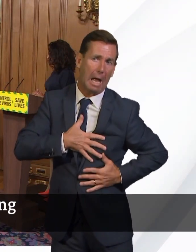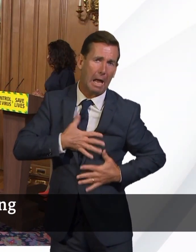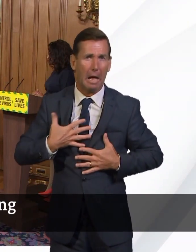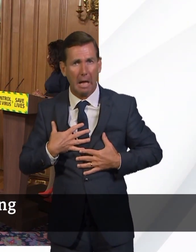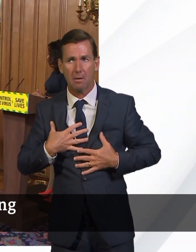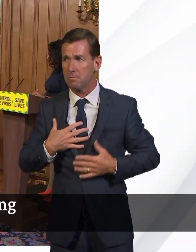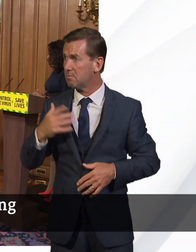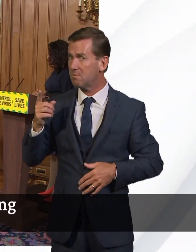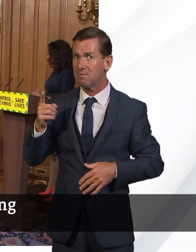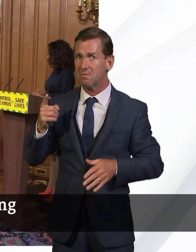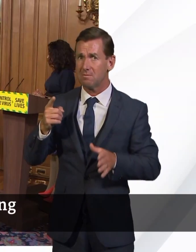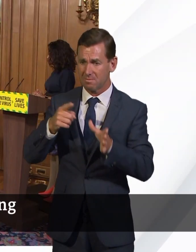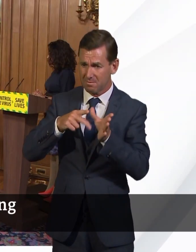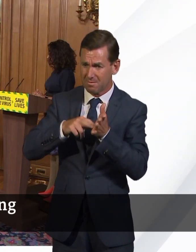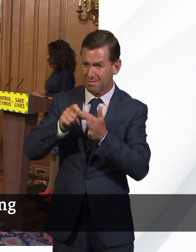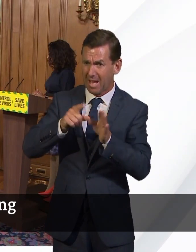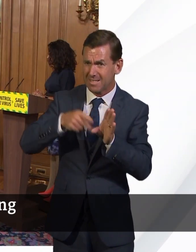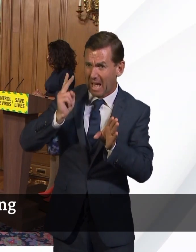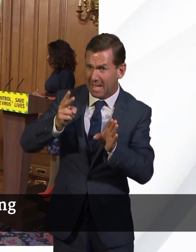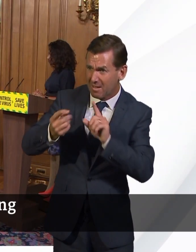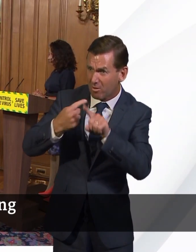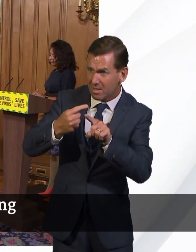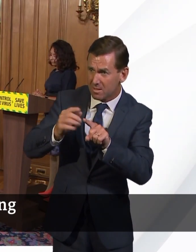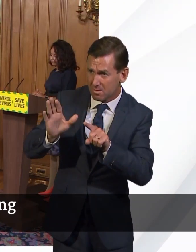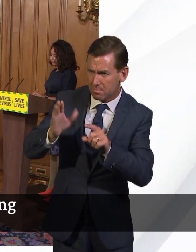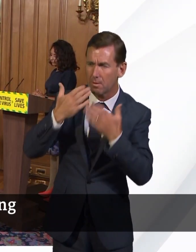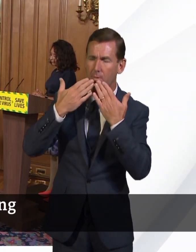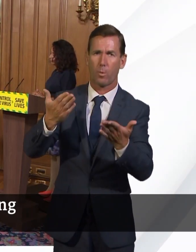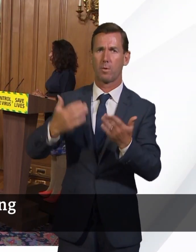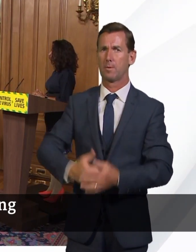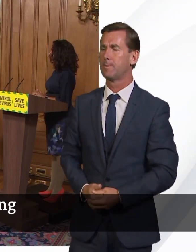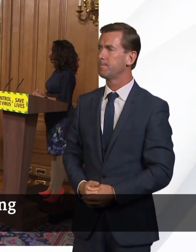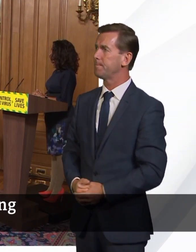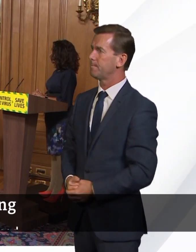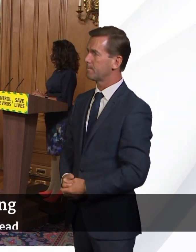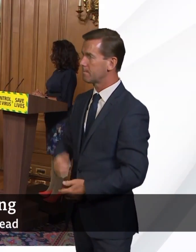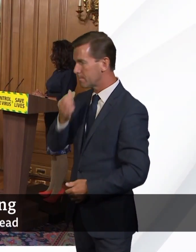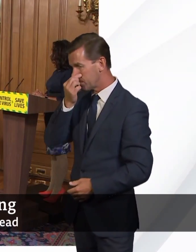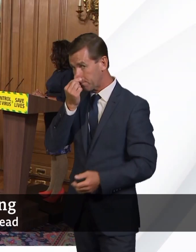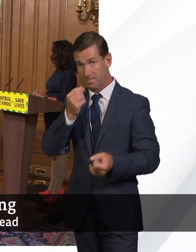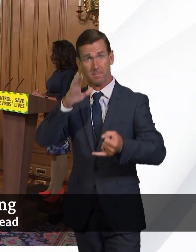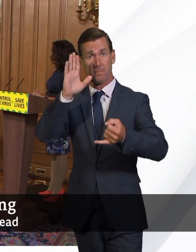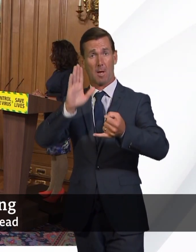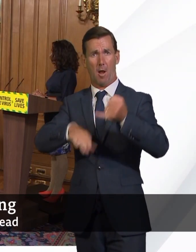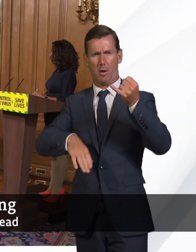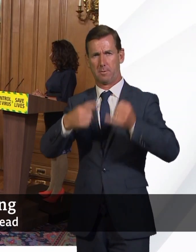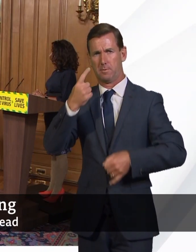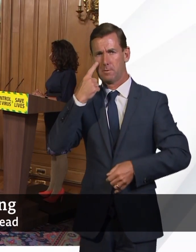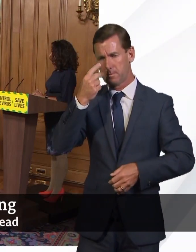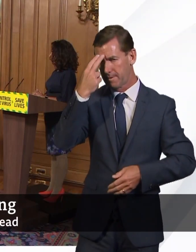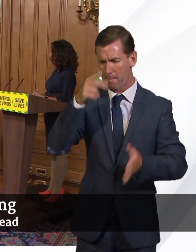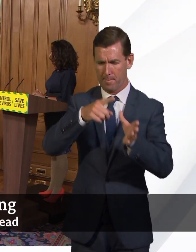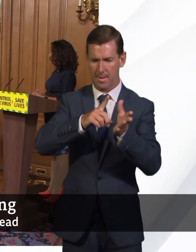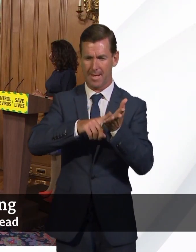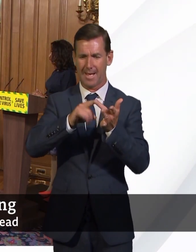you wanted to come in again. I hope that's answered your question. Thank you. Okay, thanks very much indeed. So finally, we'll go to Alison Morris from